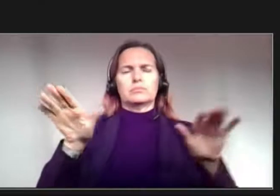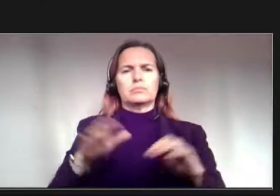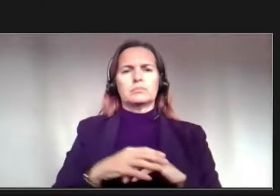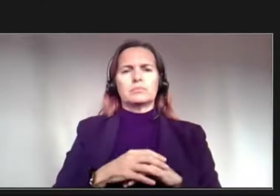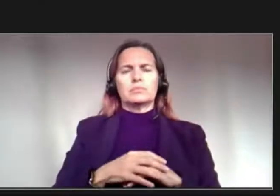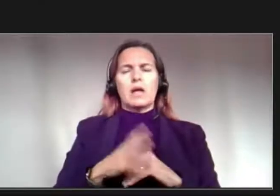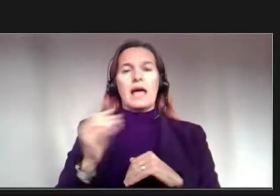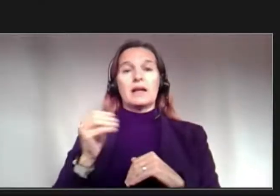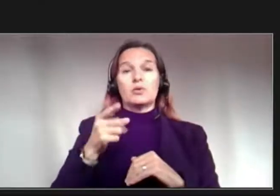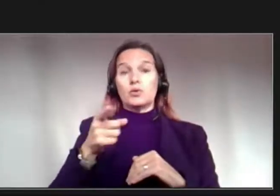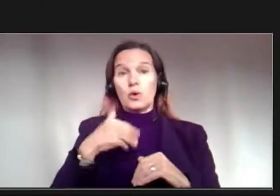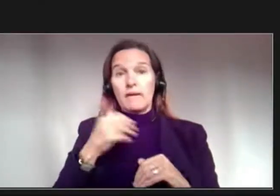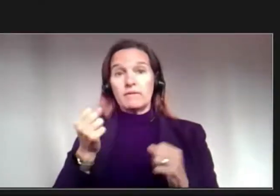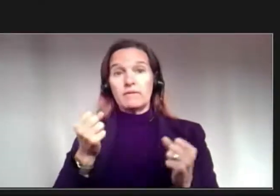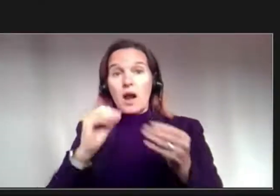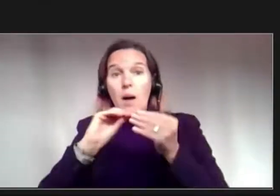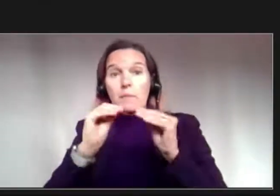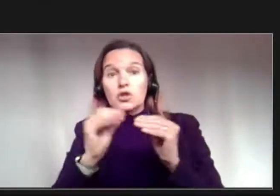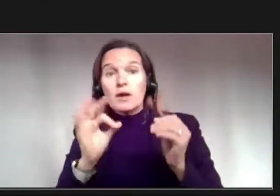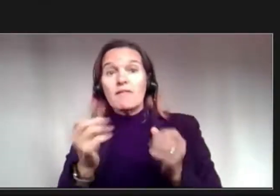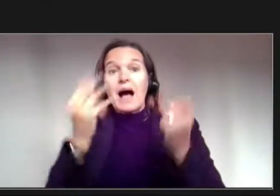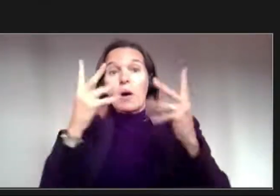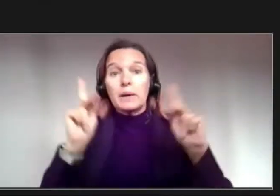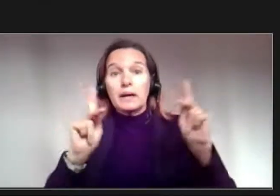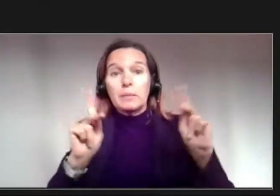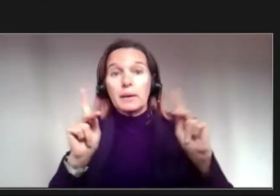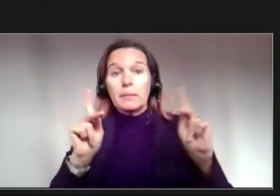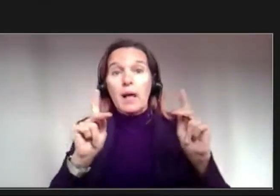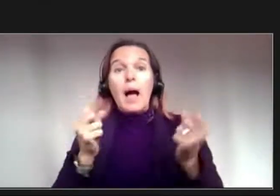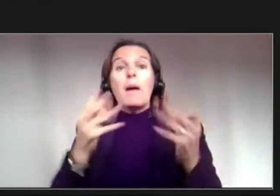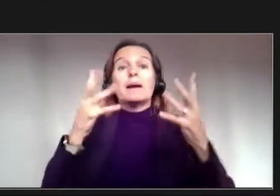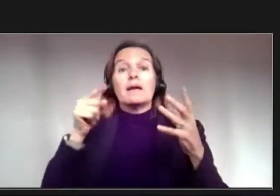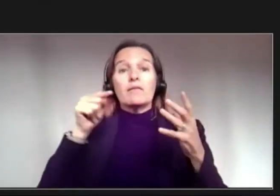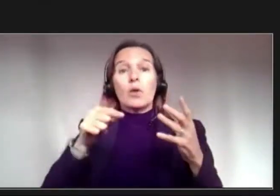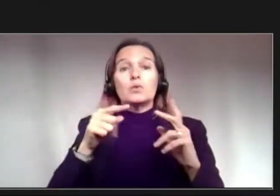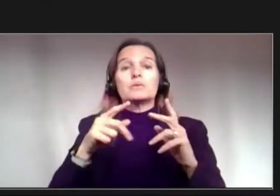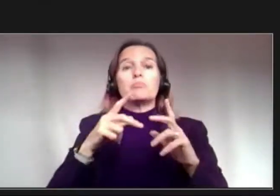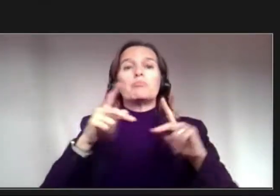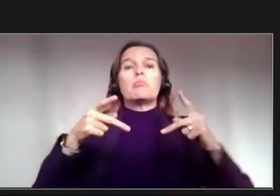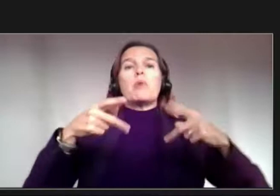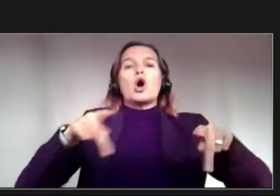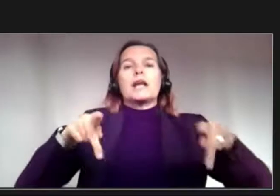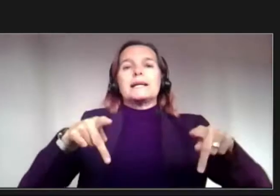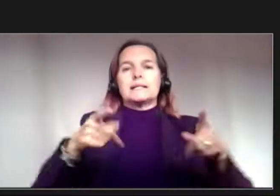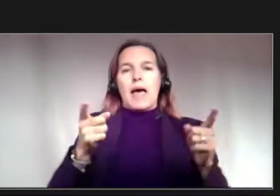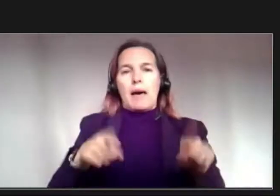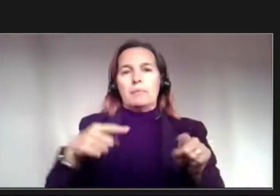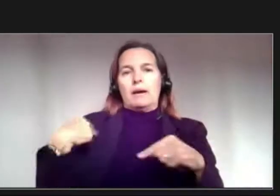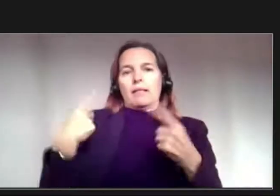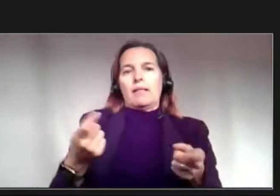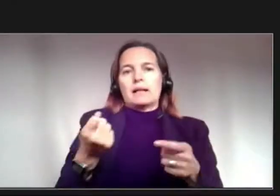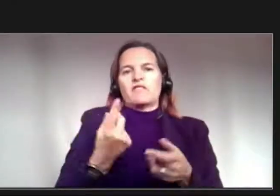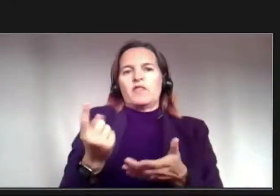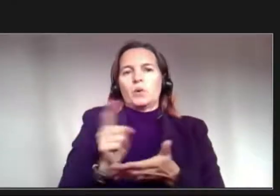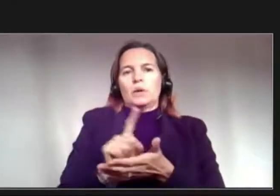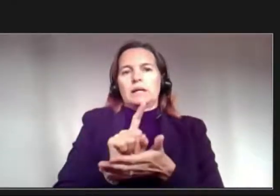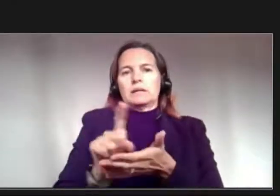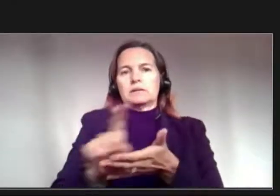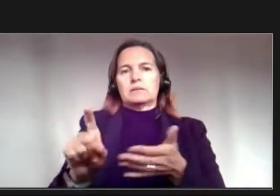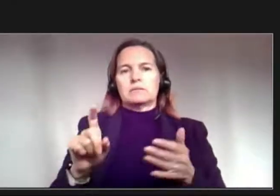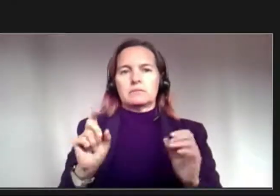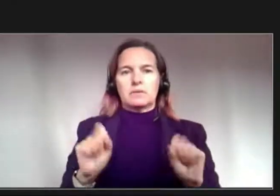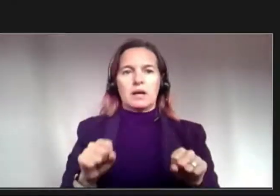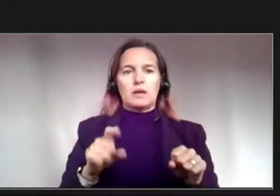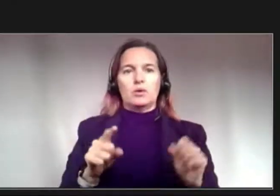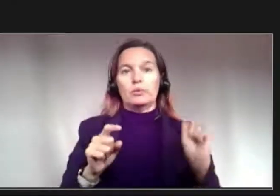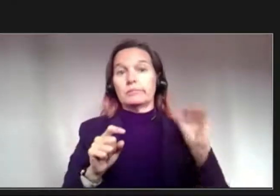numbers around how many of these large parties have happened over the last week or a couple weeks? And could you make those generally available,